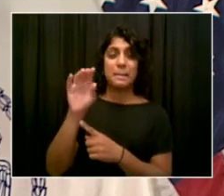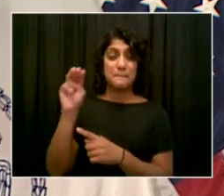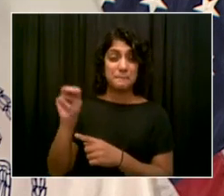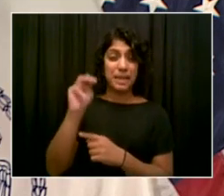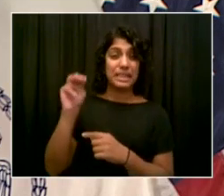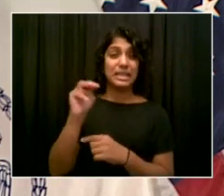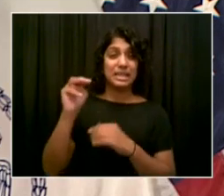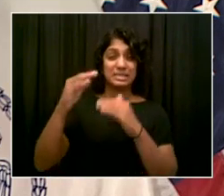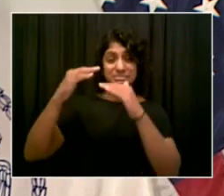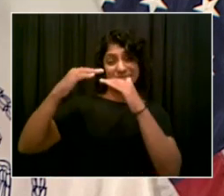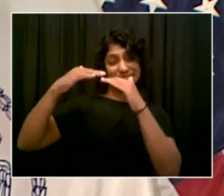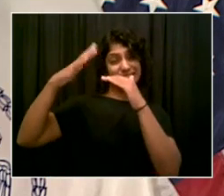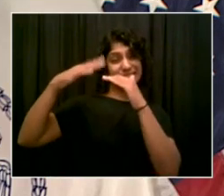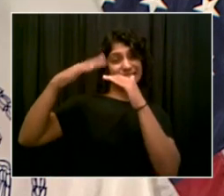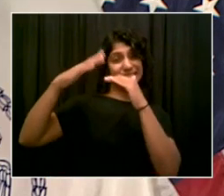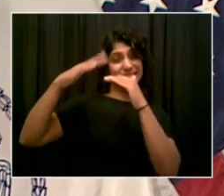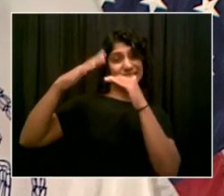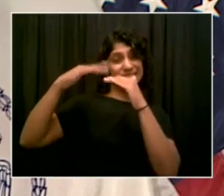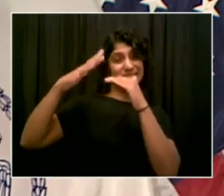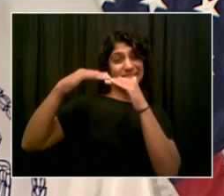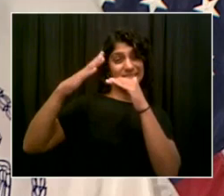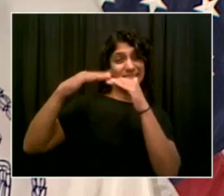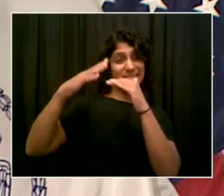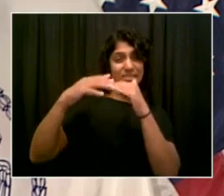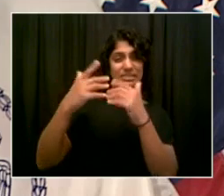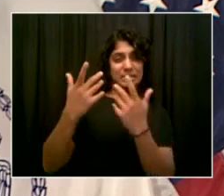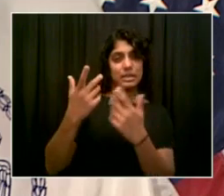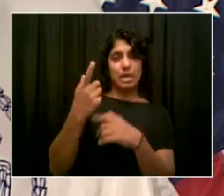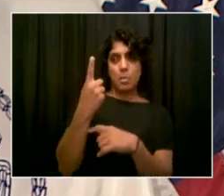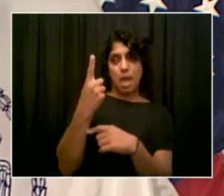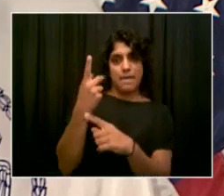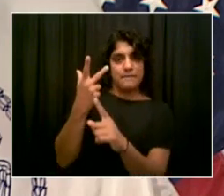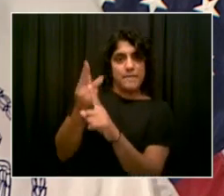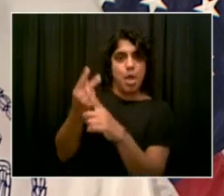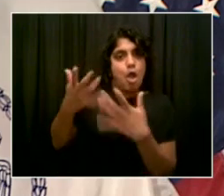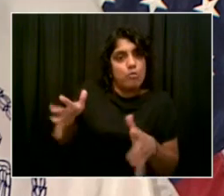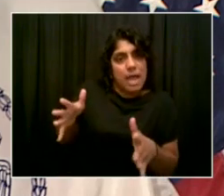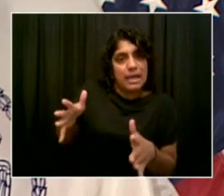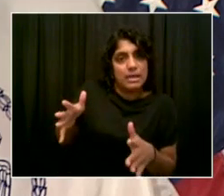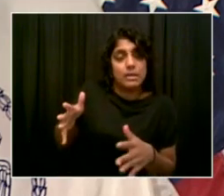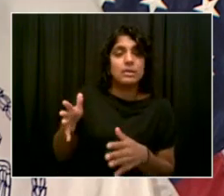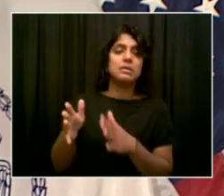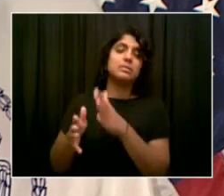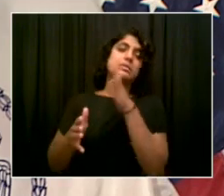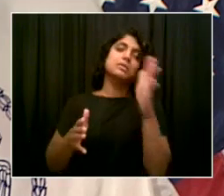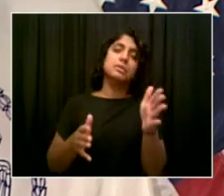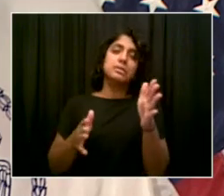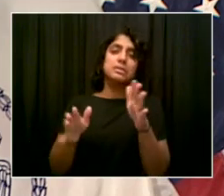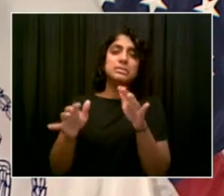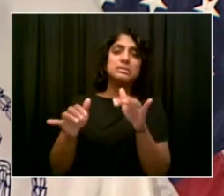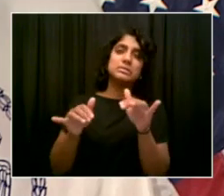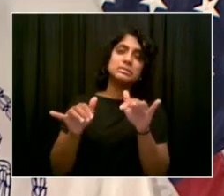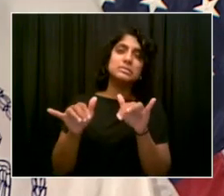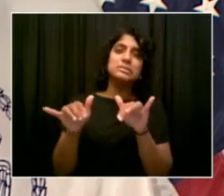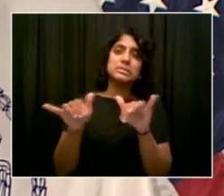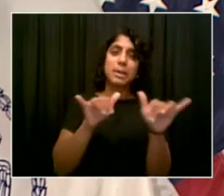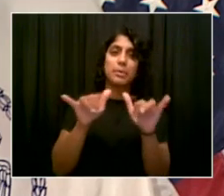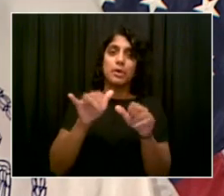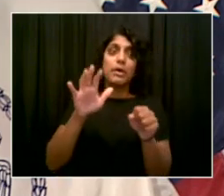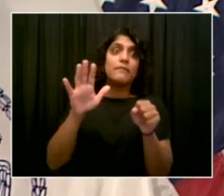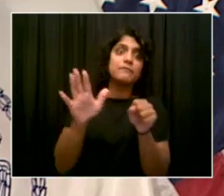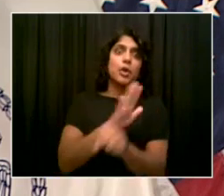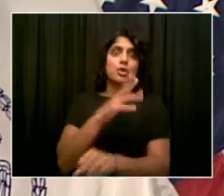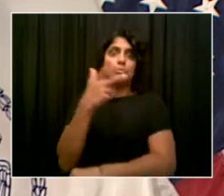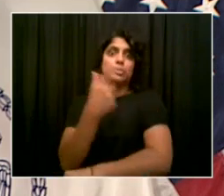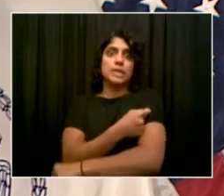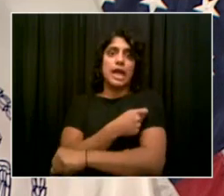their second dose. So it keeps growing, and it manifests, the fact that so many people are vaccinated manifests, thank God, in this